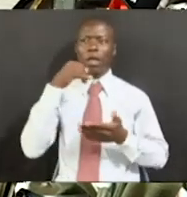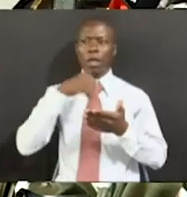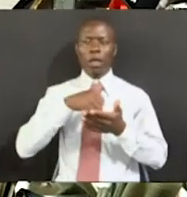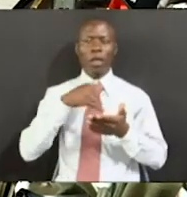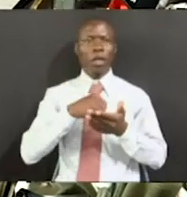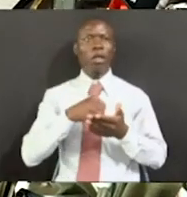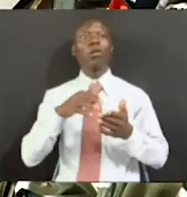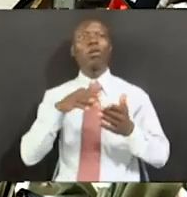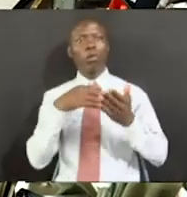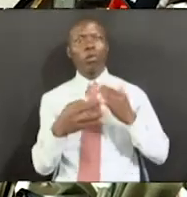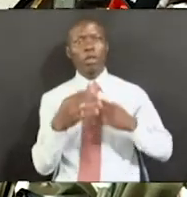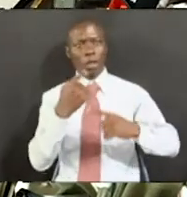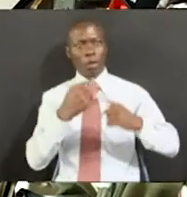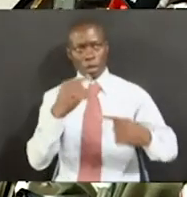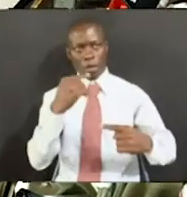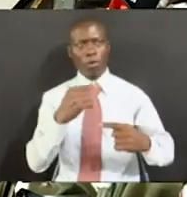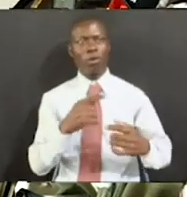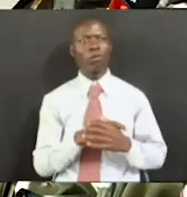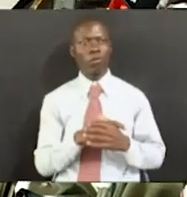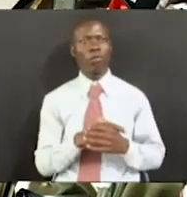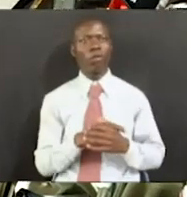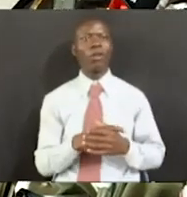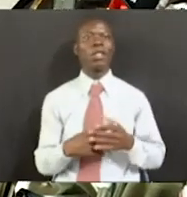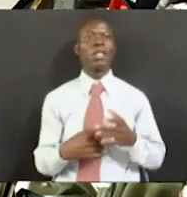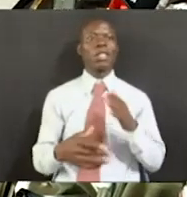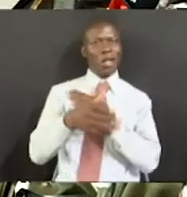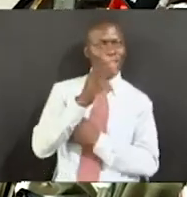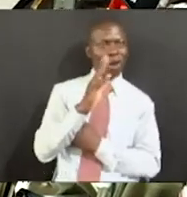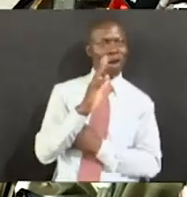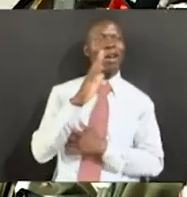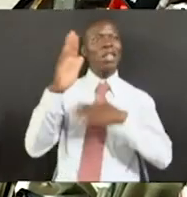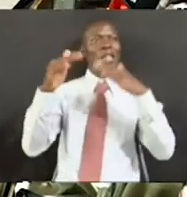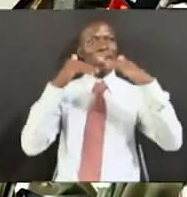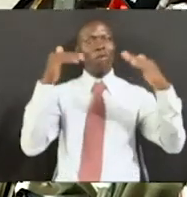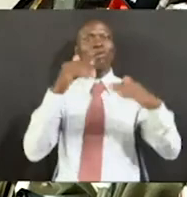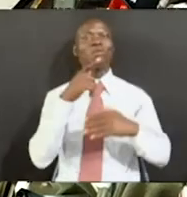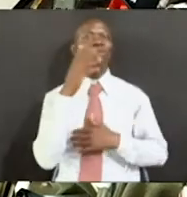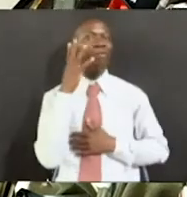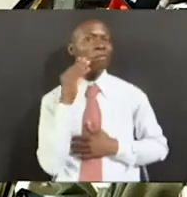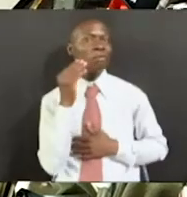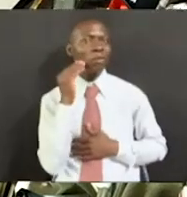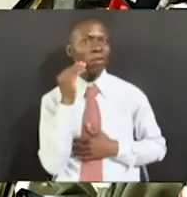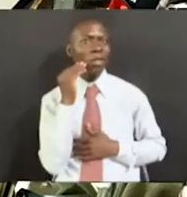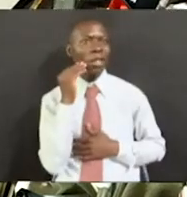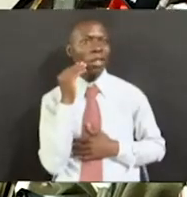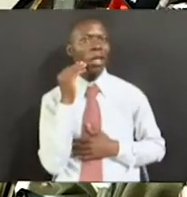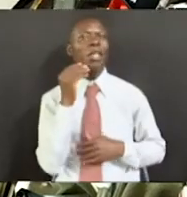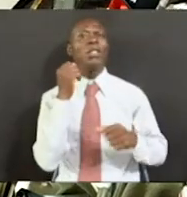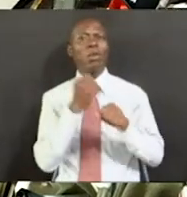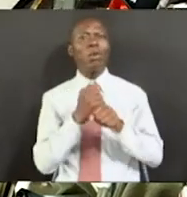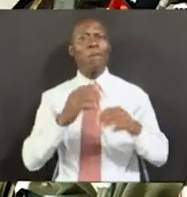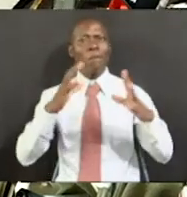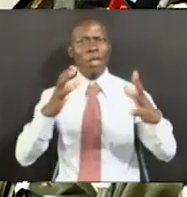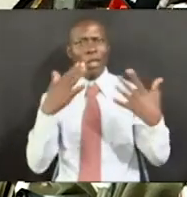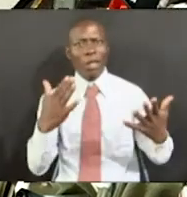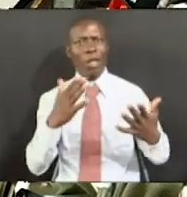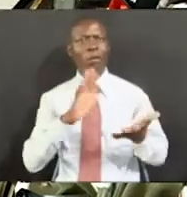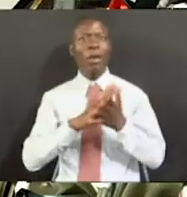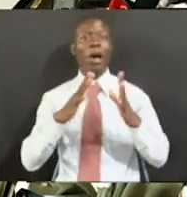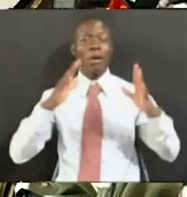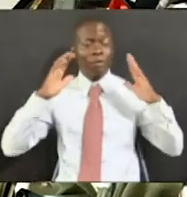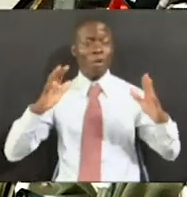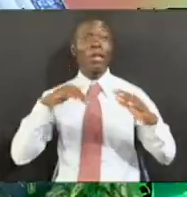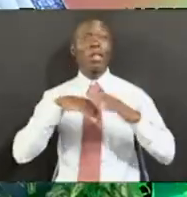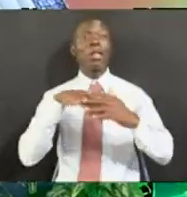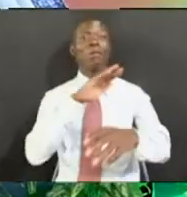champions. There's a God in heaven who is an expert in turning weak things to become mighty in power.